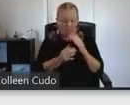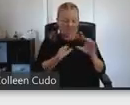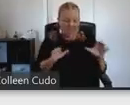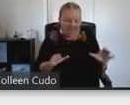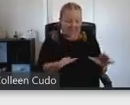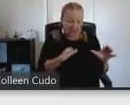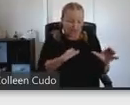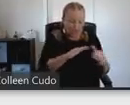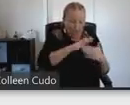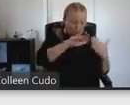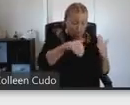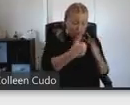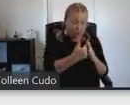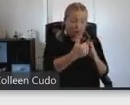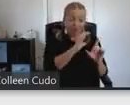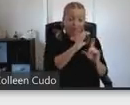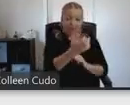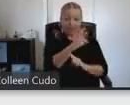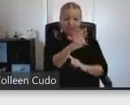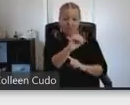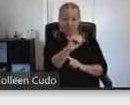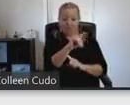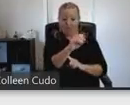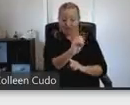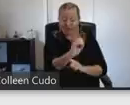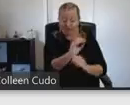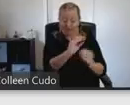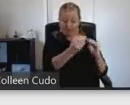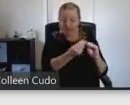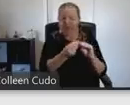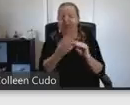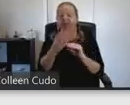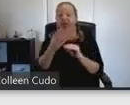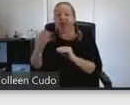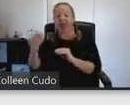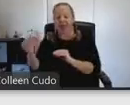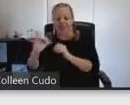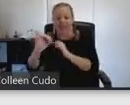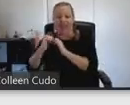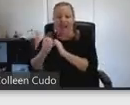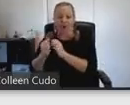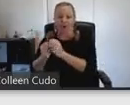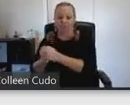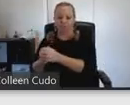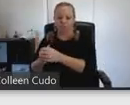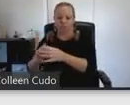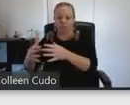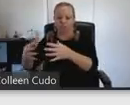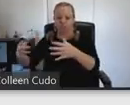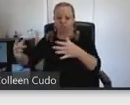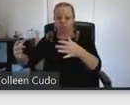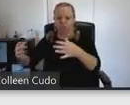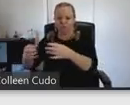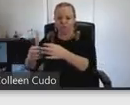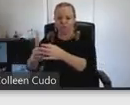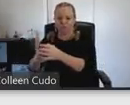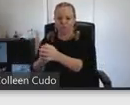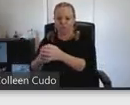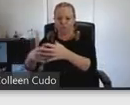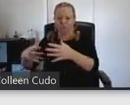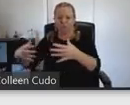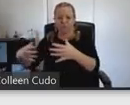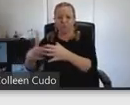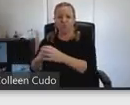overall new case rate and the way that it is growing or shrinking. So when you hover over this